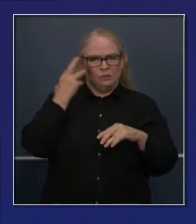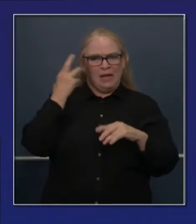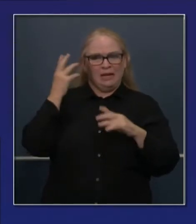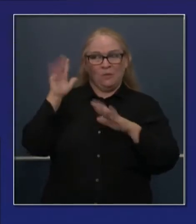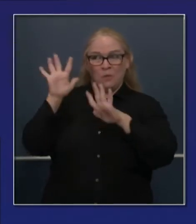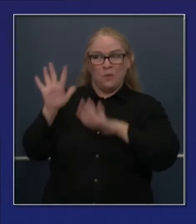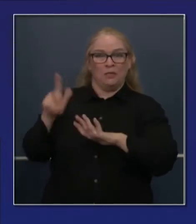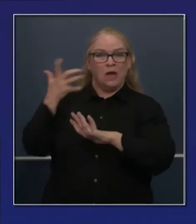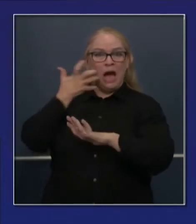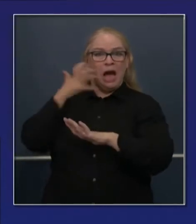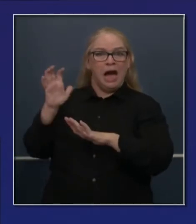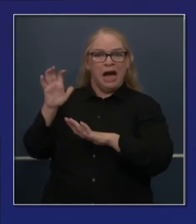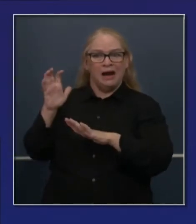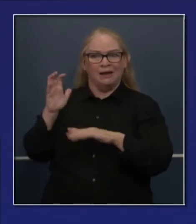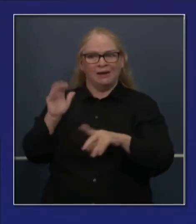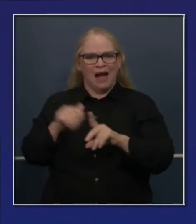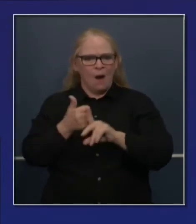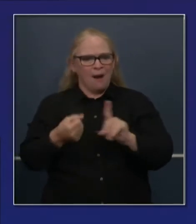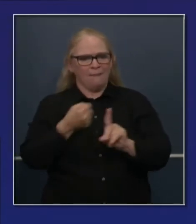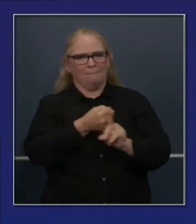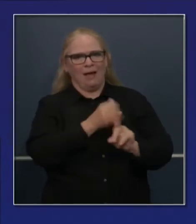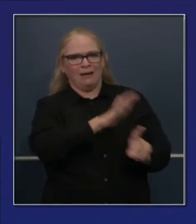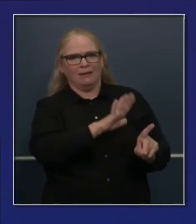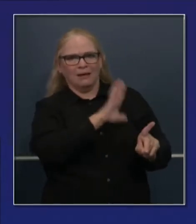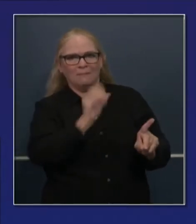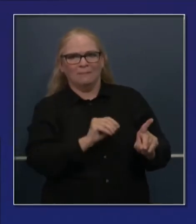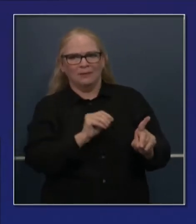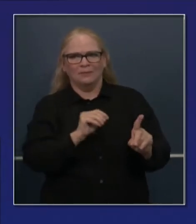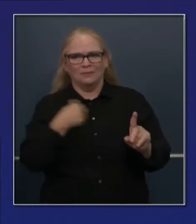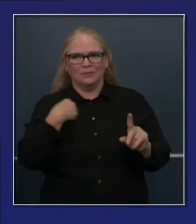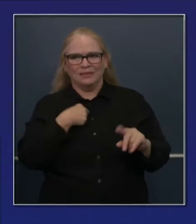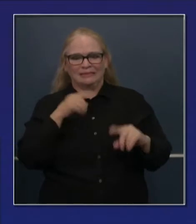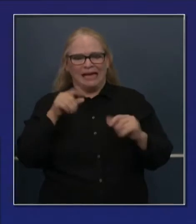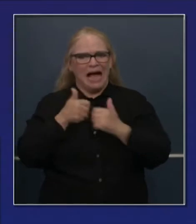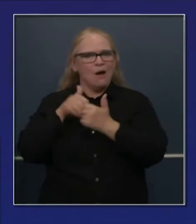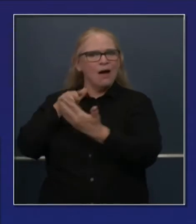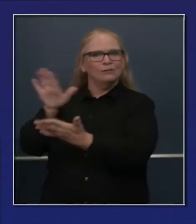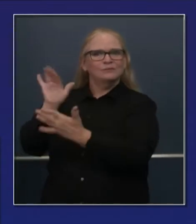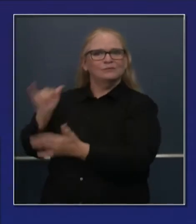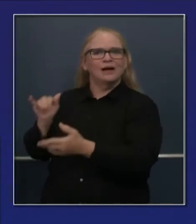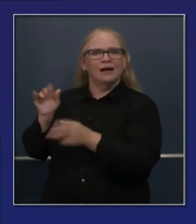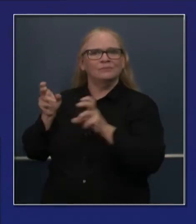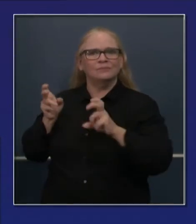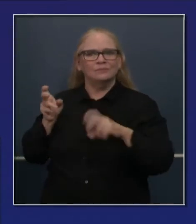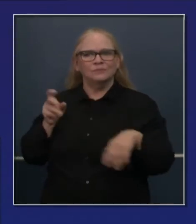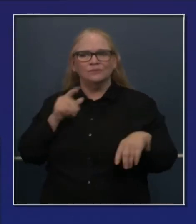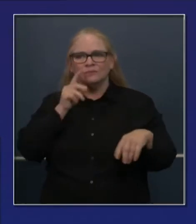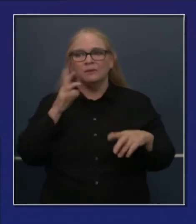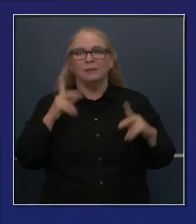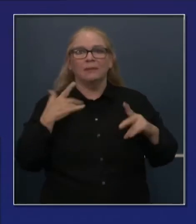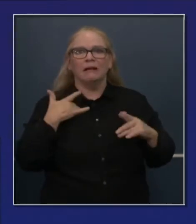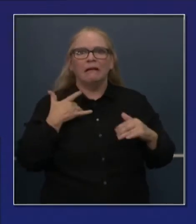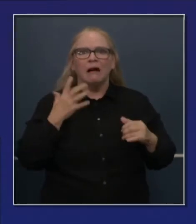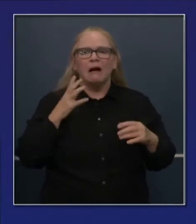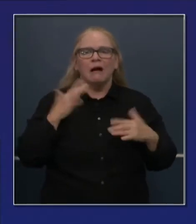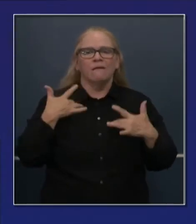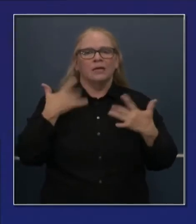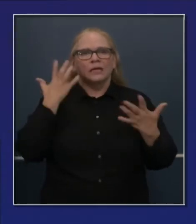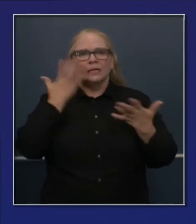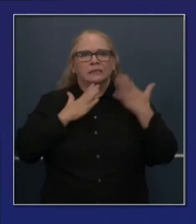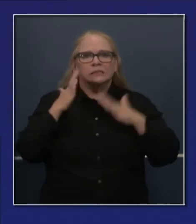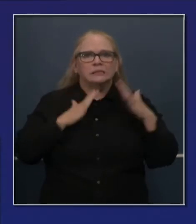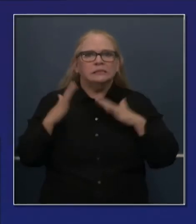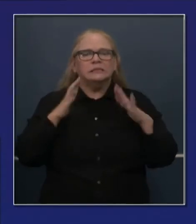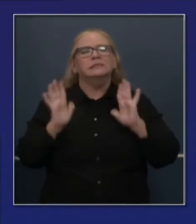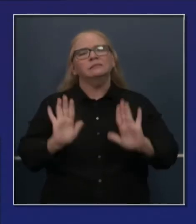to it, and ultimately to address the anxiety that each and every one of you are facing, and to make sure that we never